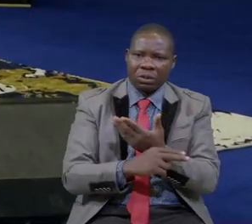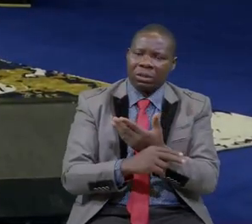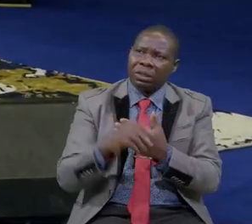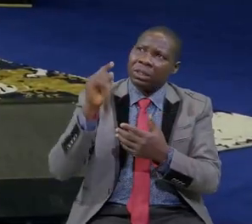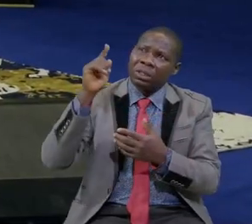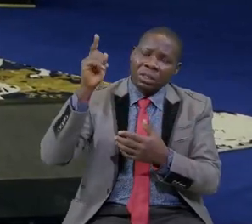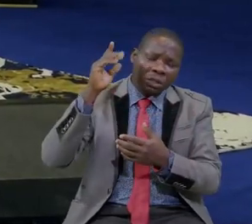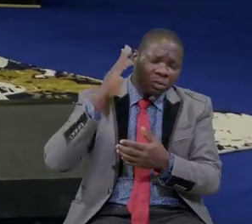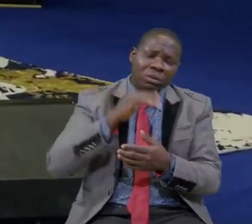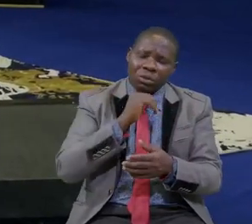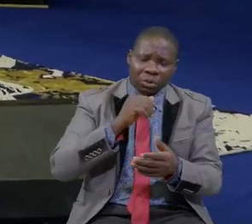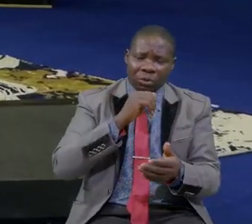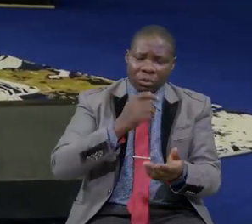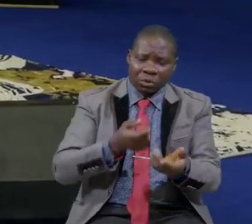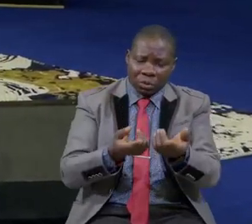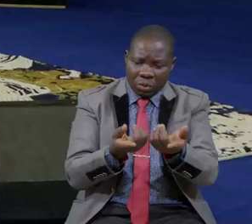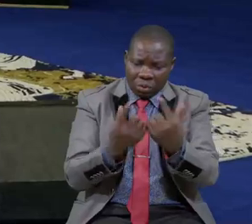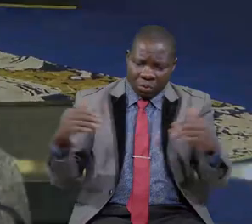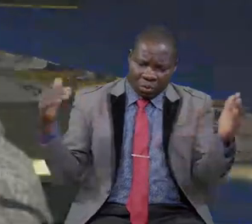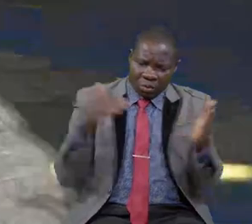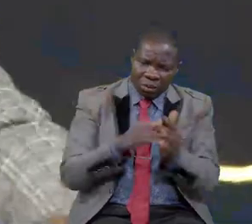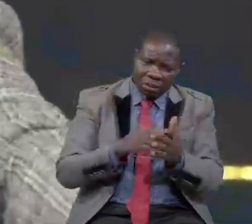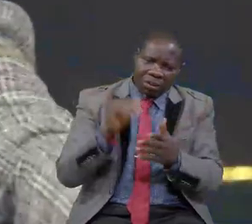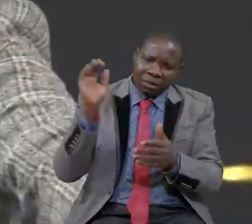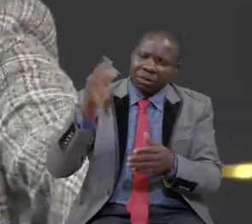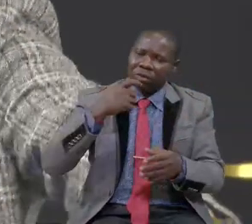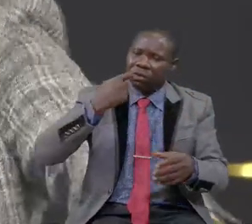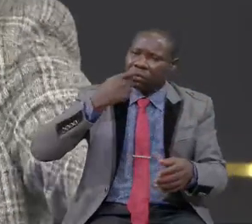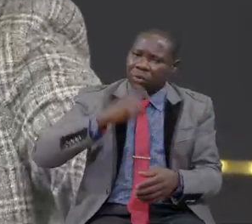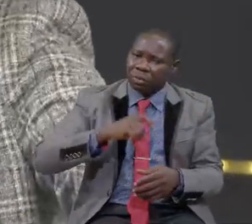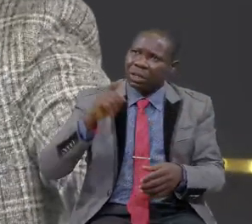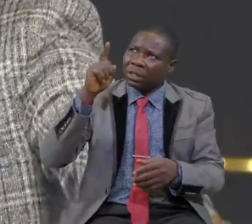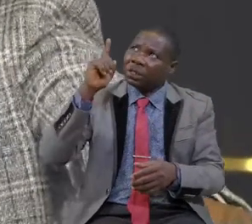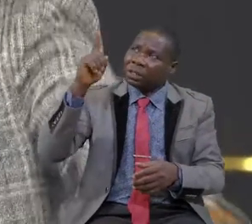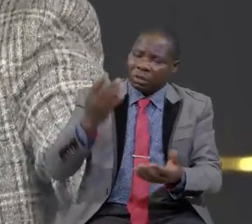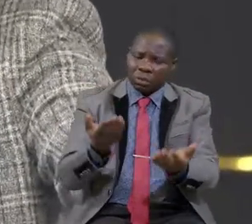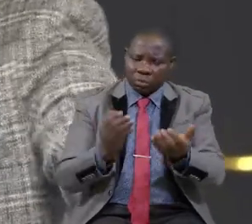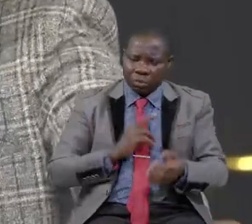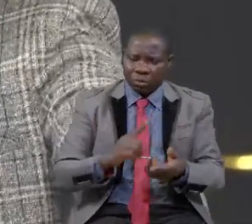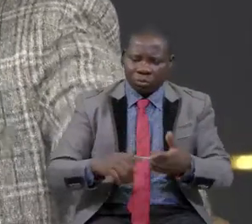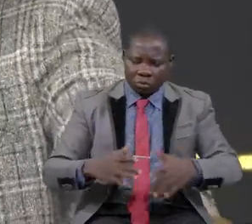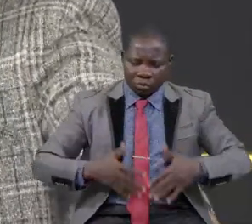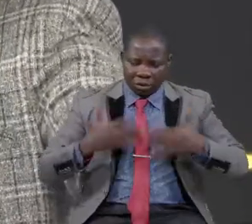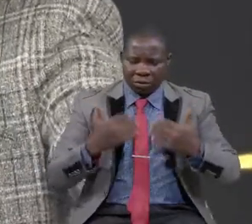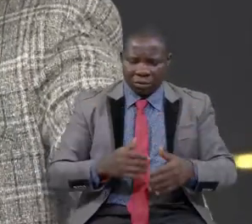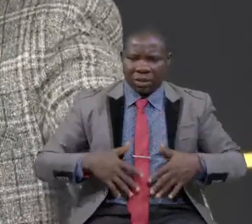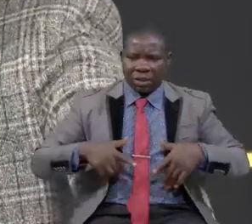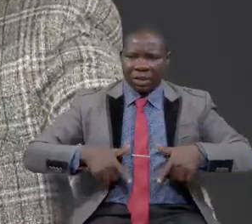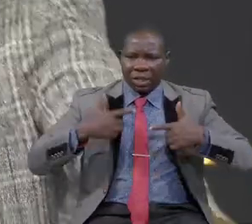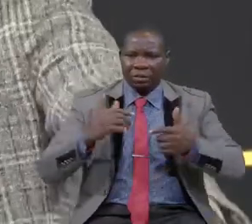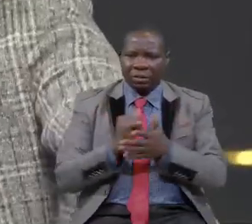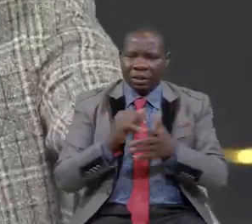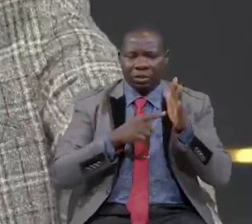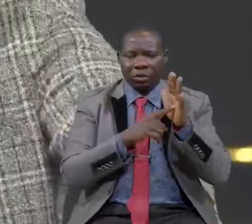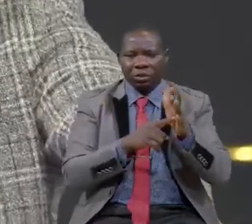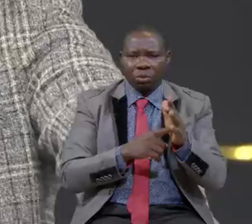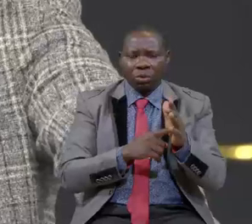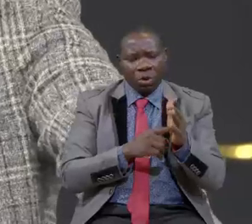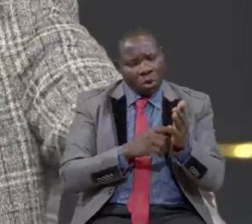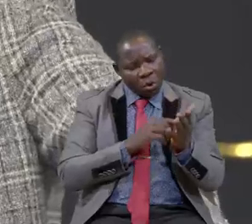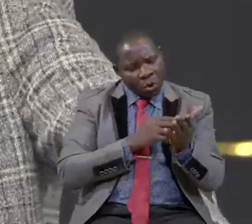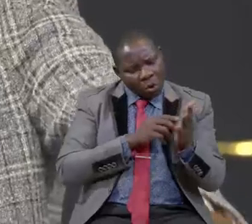a life that shows honor, reverence for the death of Jesus Christ in